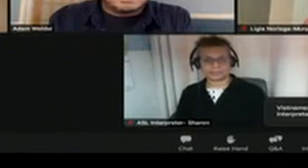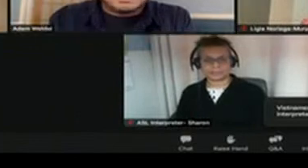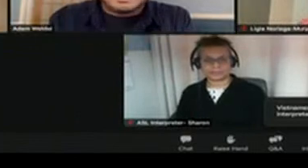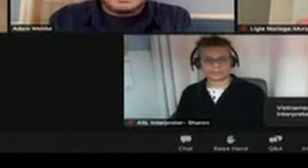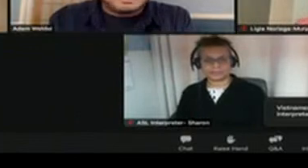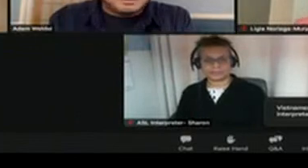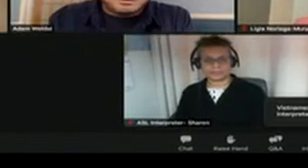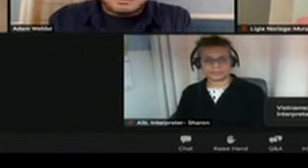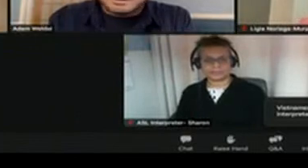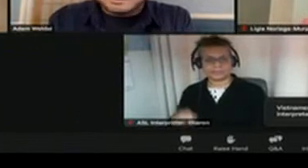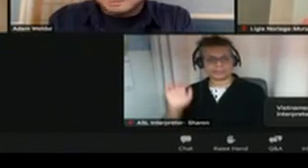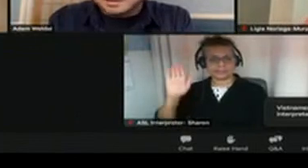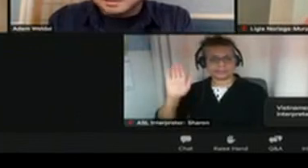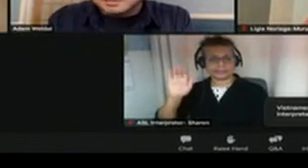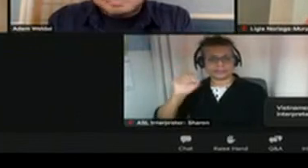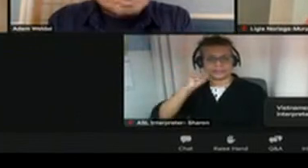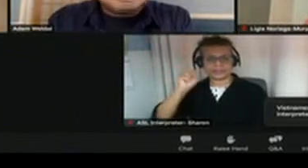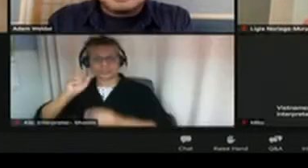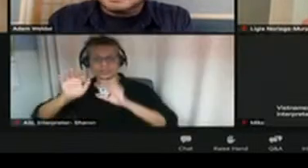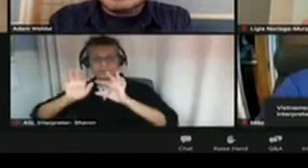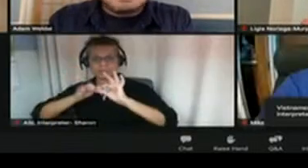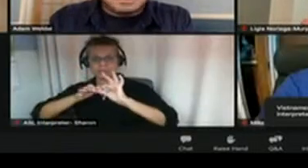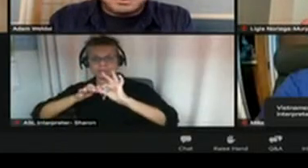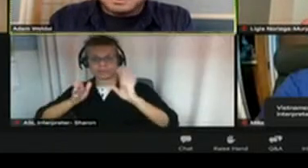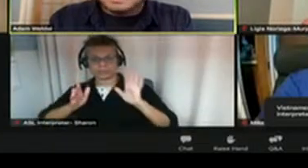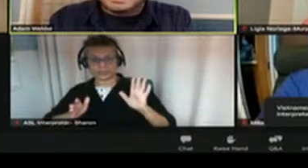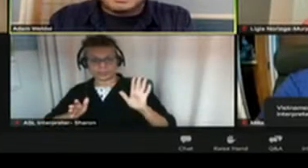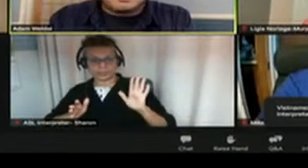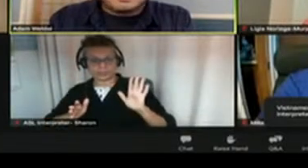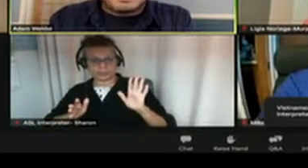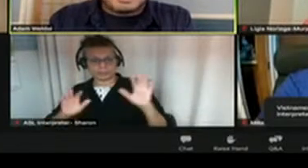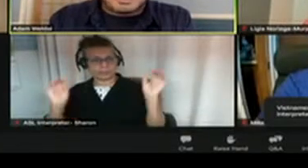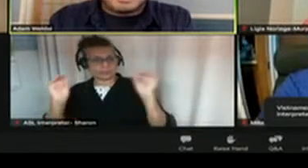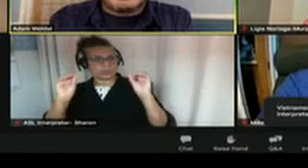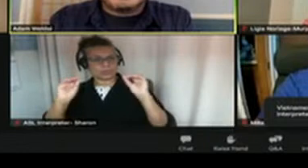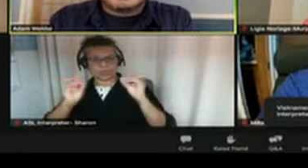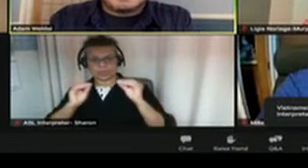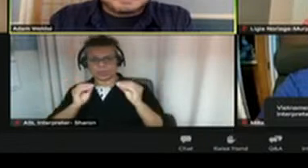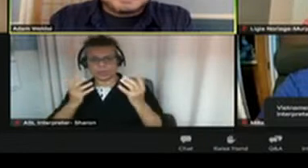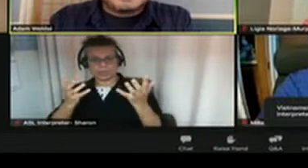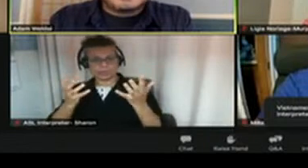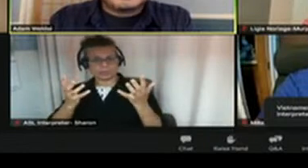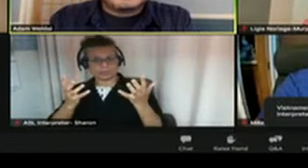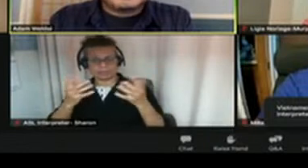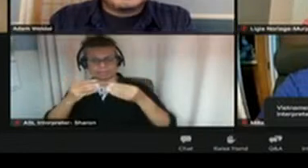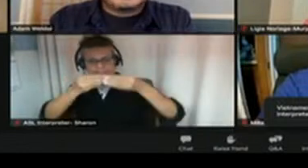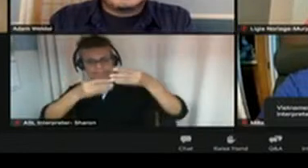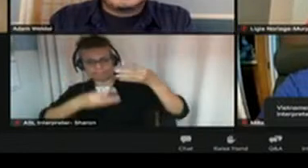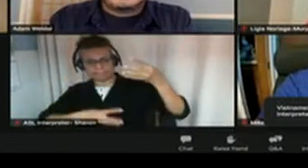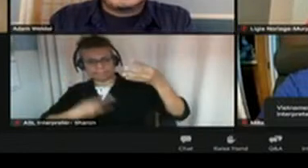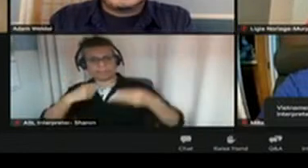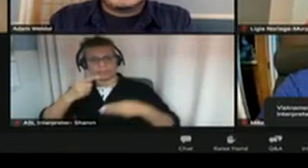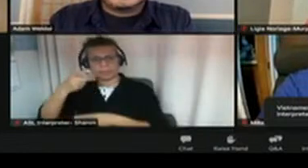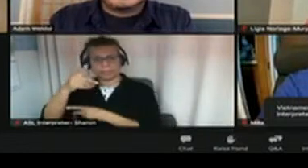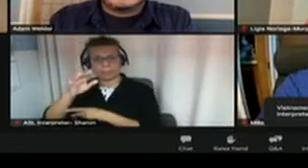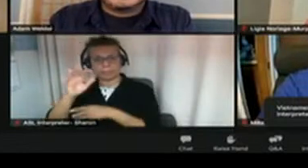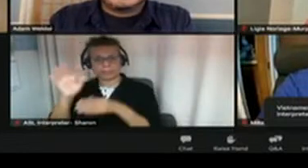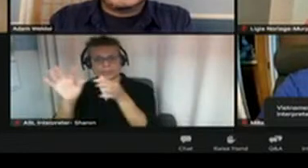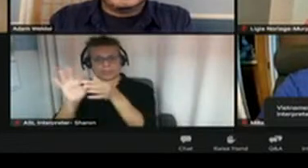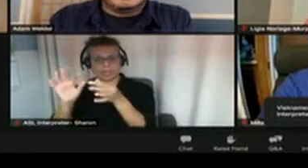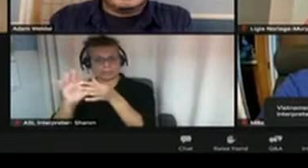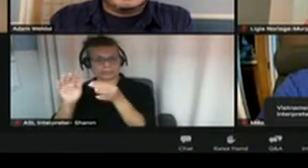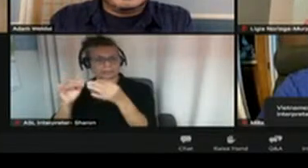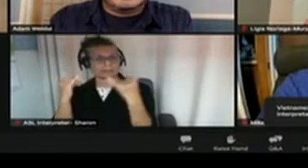All right. All right. No one in the queue, Mr. Weldy? No one in the queue for public comment. All right, let's move forward then,